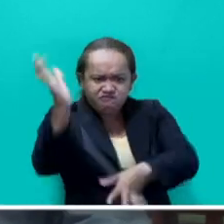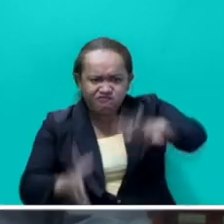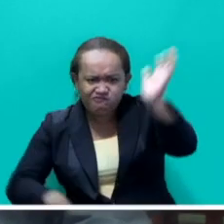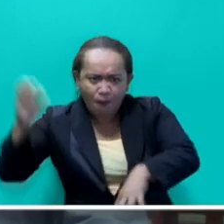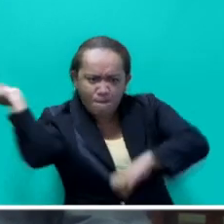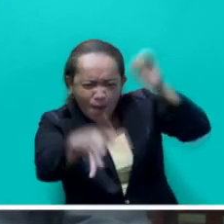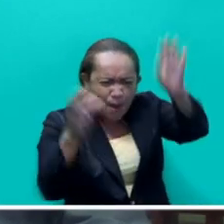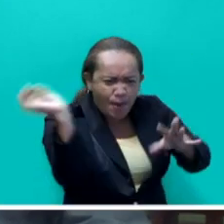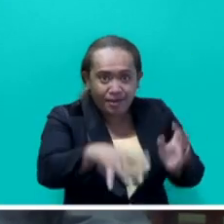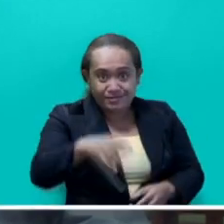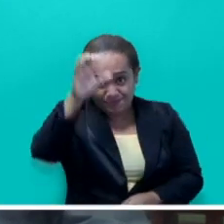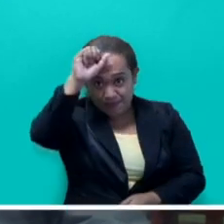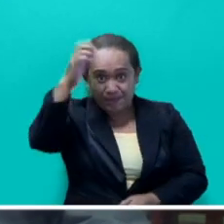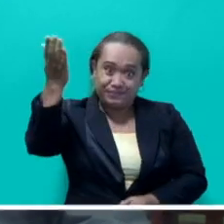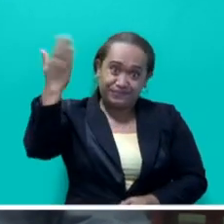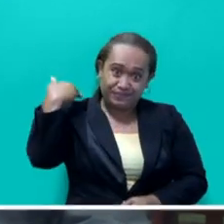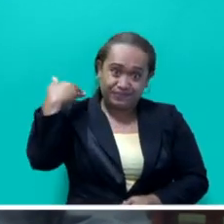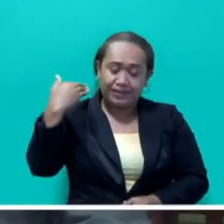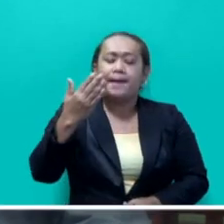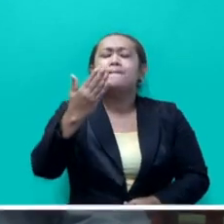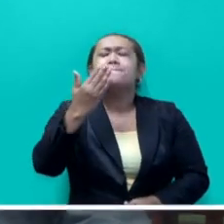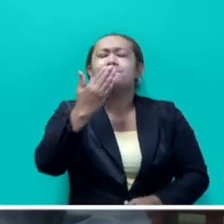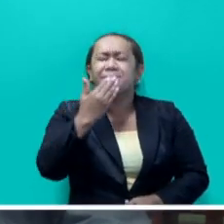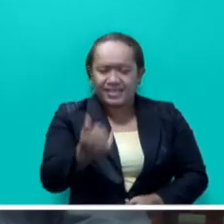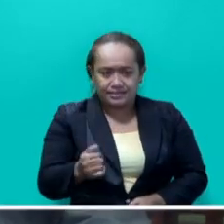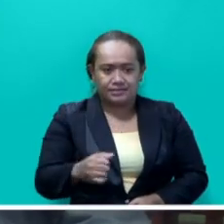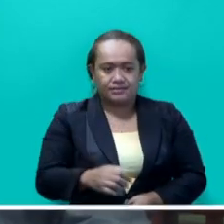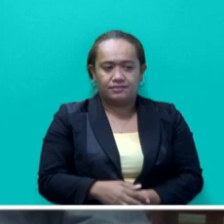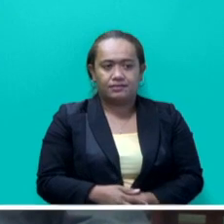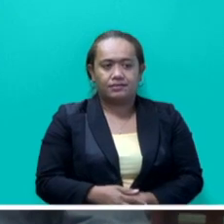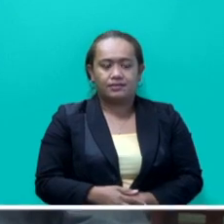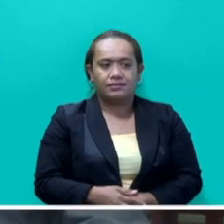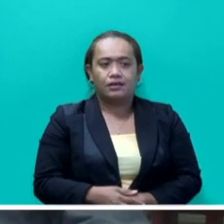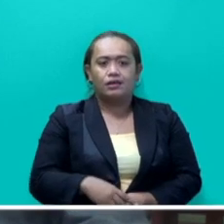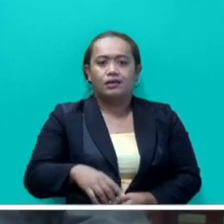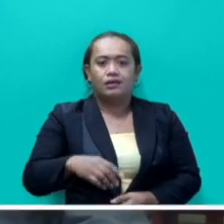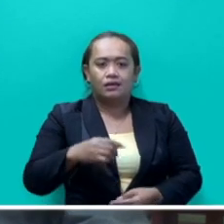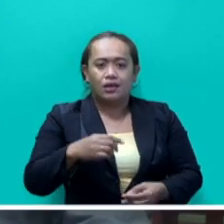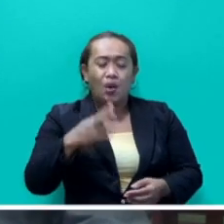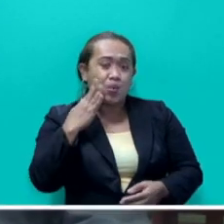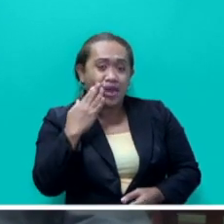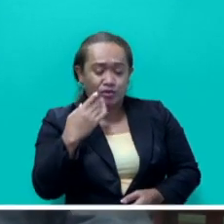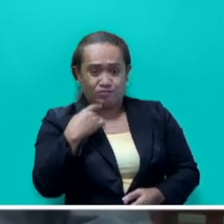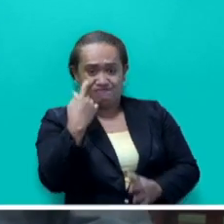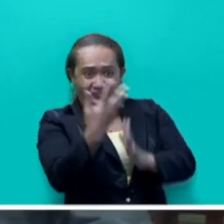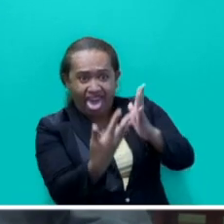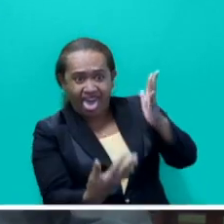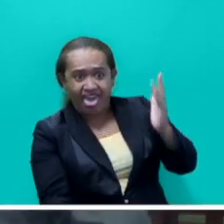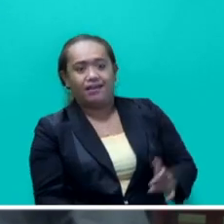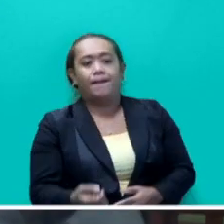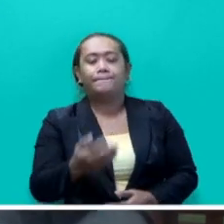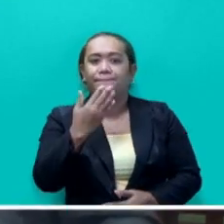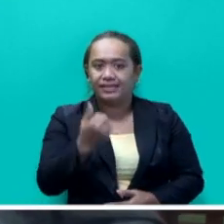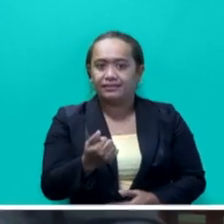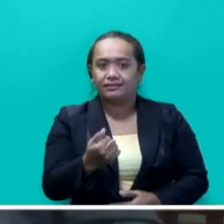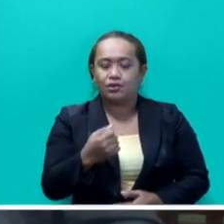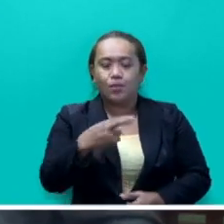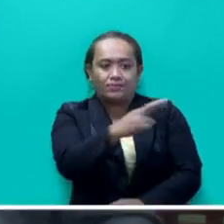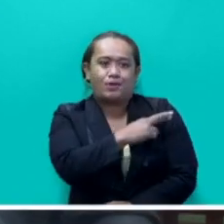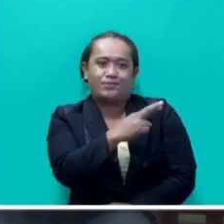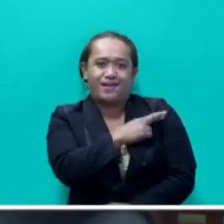So whatever statements that we are making, let's do it with responsibility, because words are powerful.